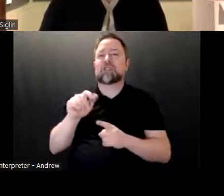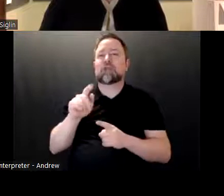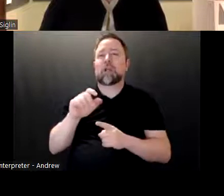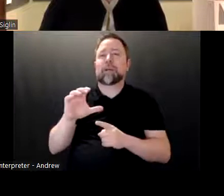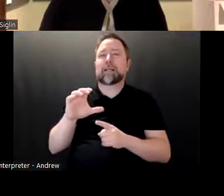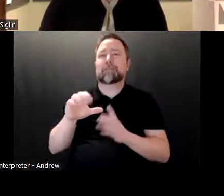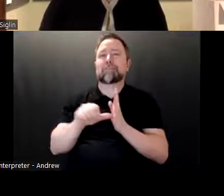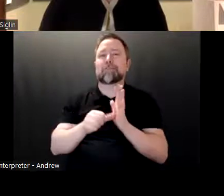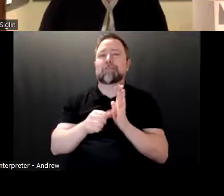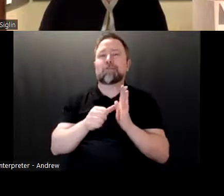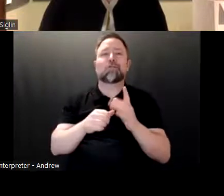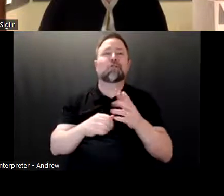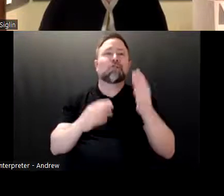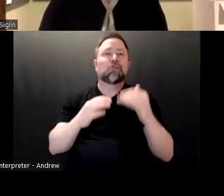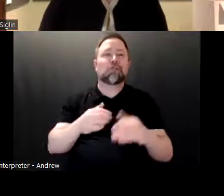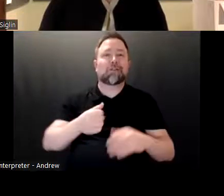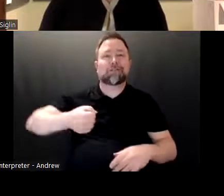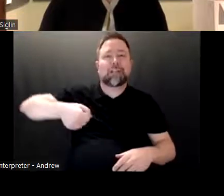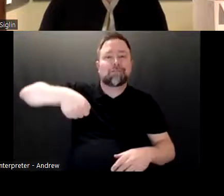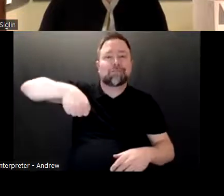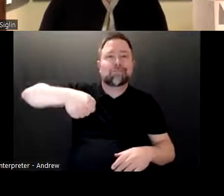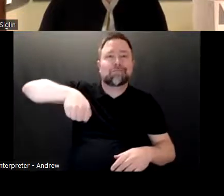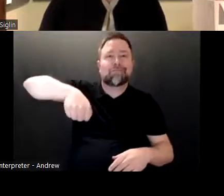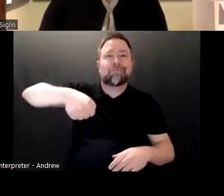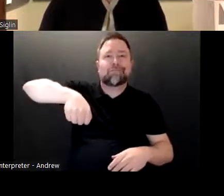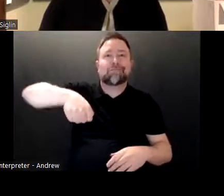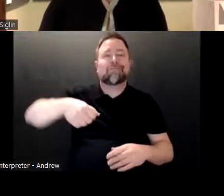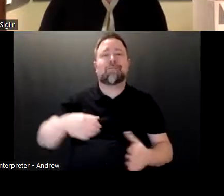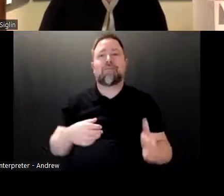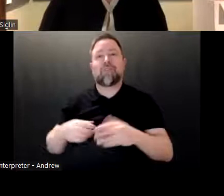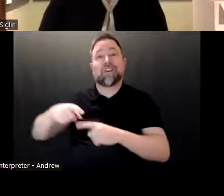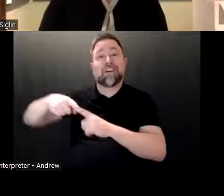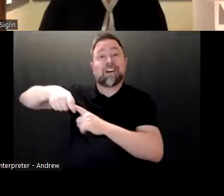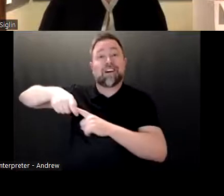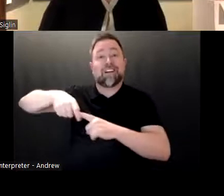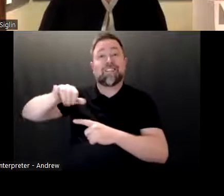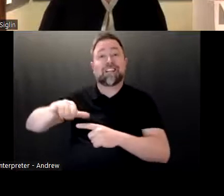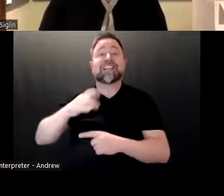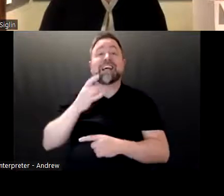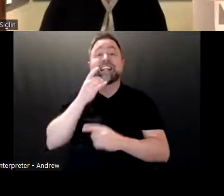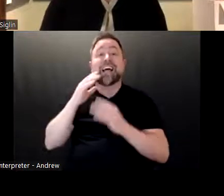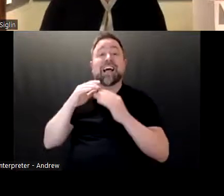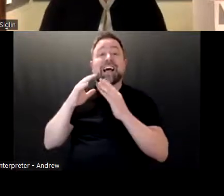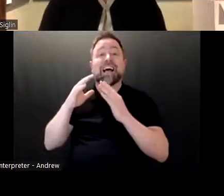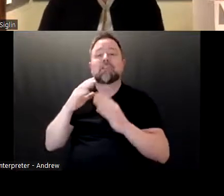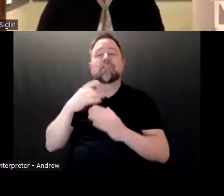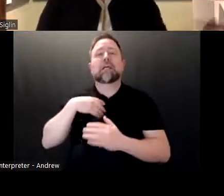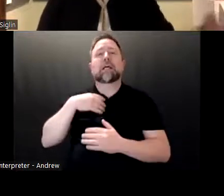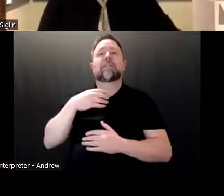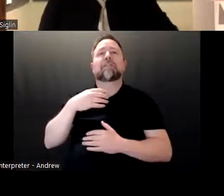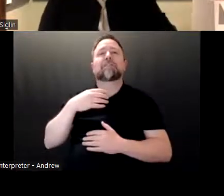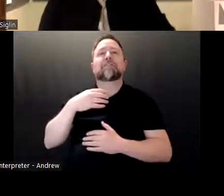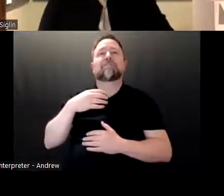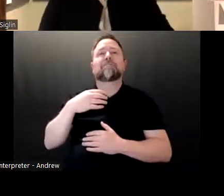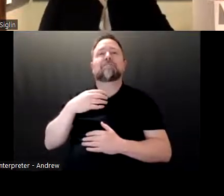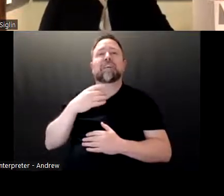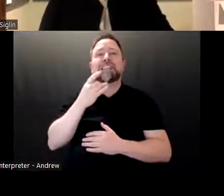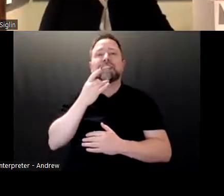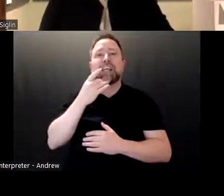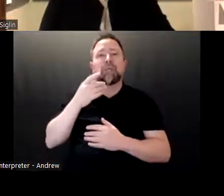a stately home, but really the more humbler settings of a garden or a kitchen or some kind of domestic